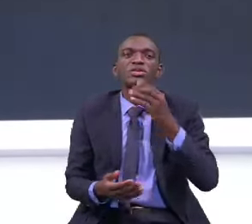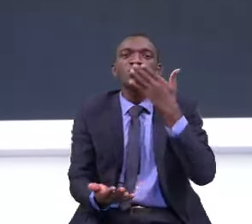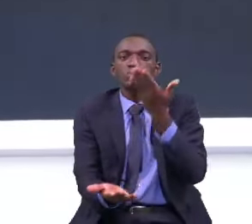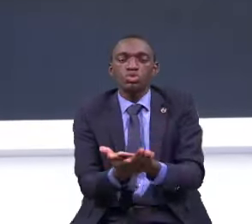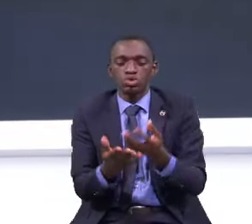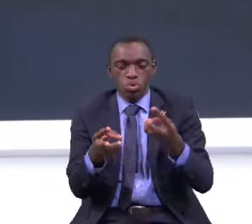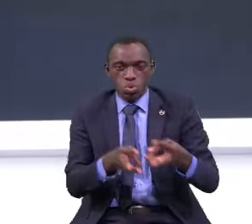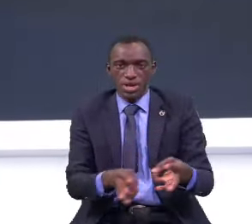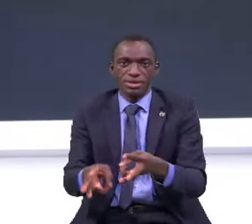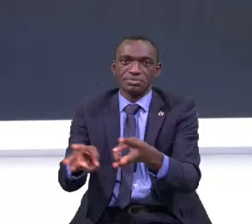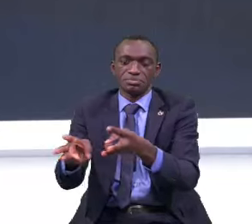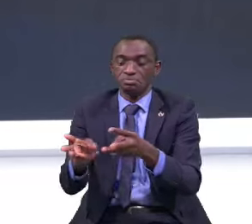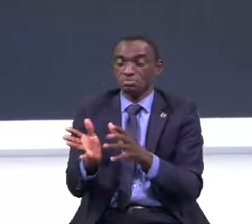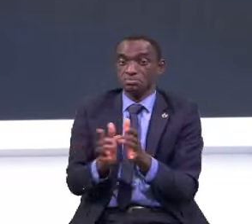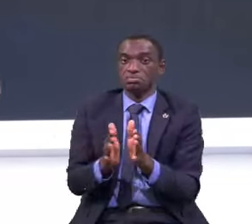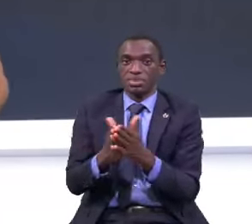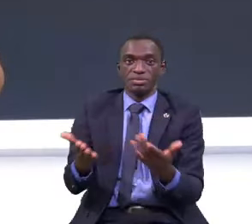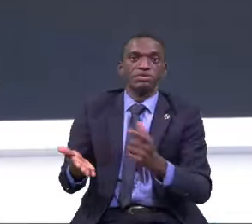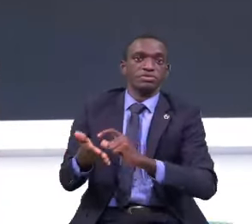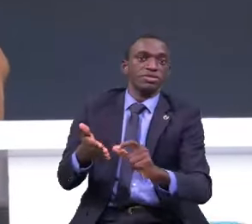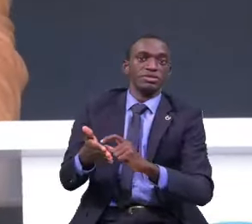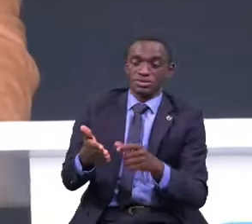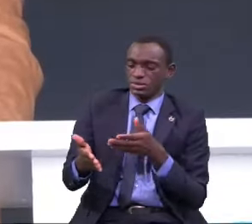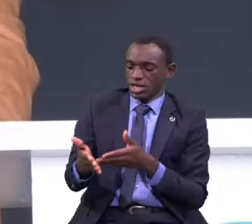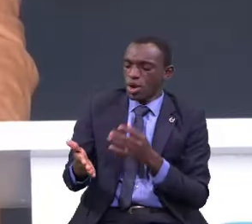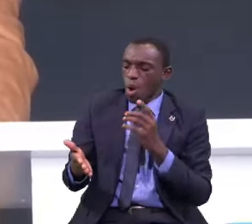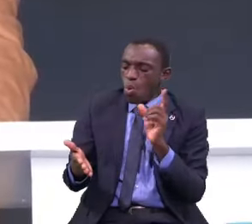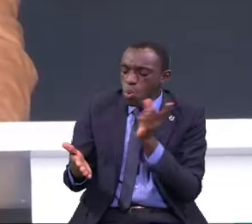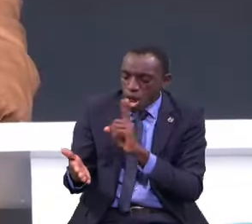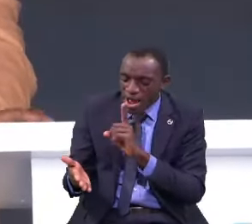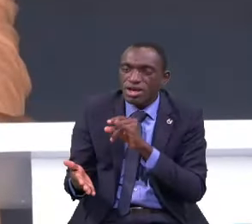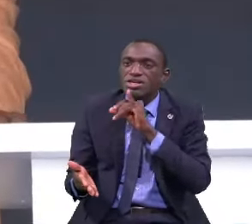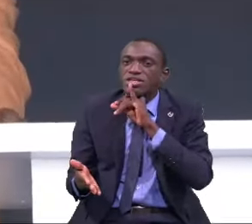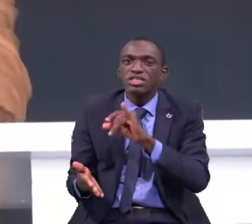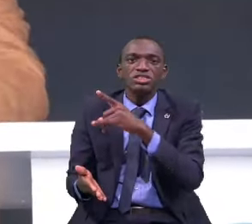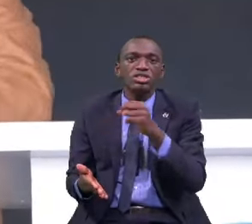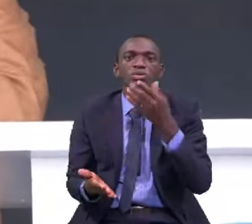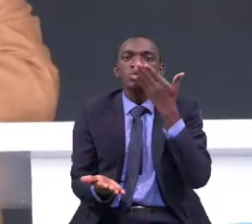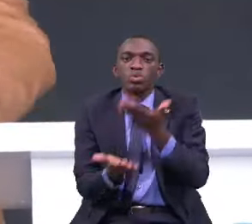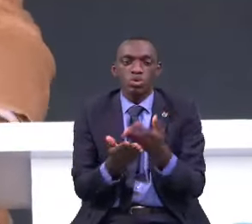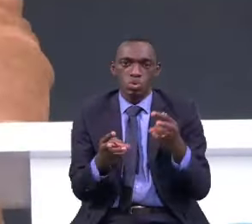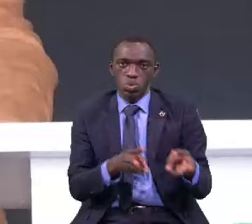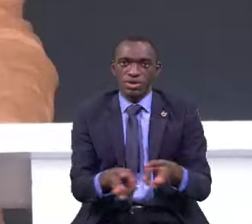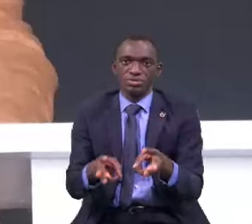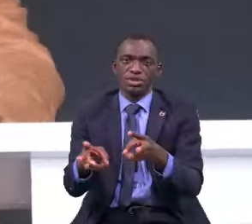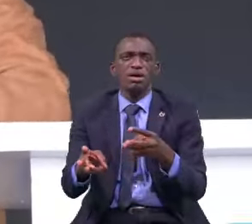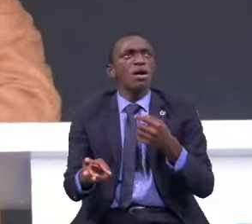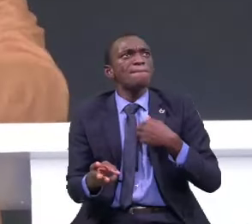Where is the good way? I want to be saved. Where is the good way?